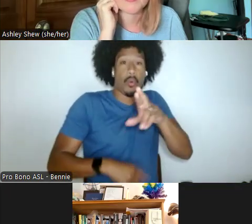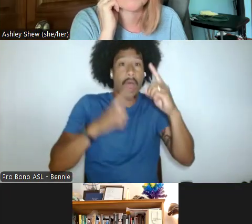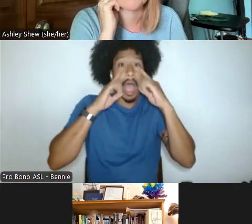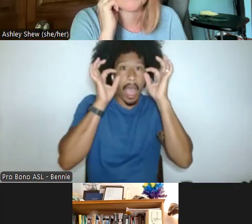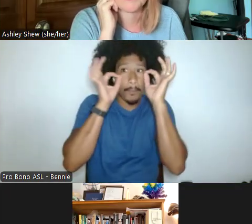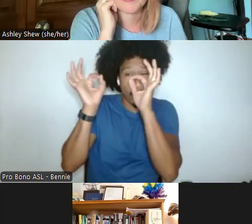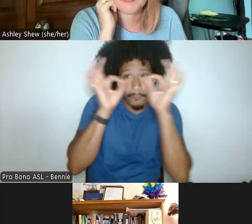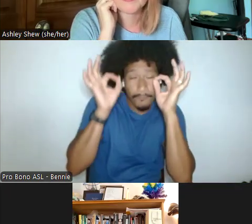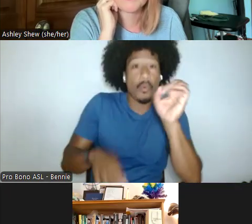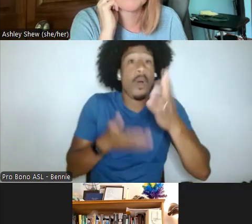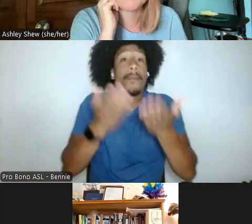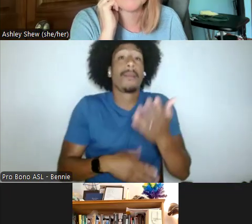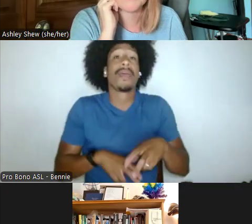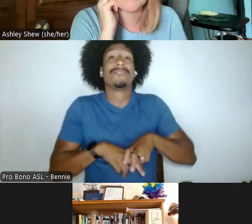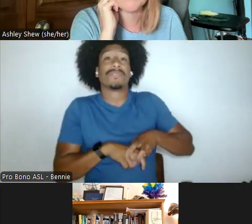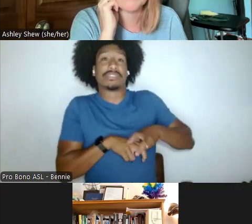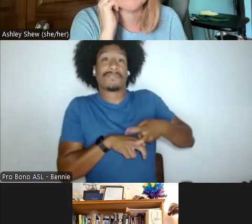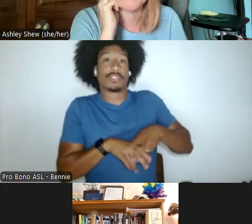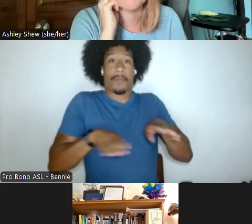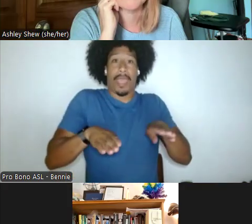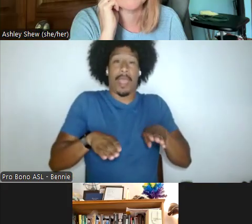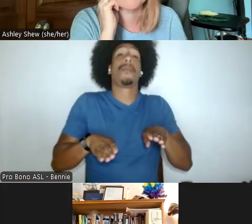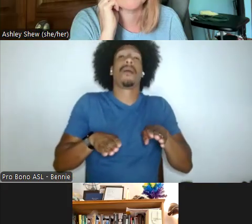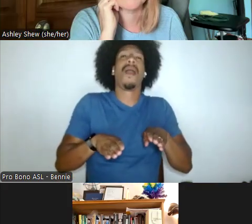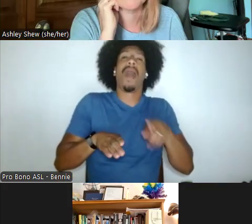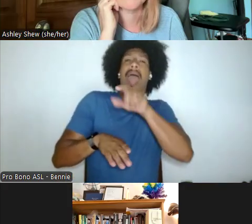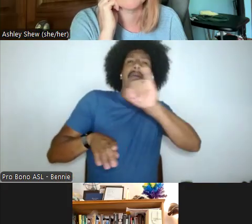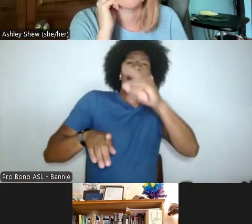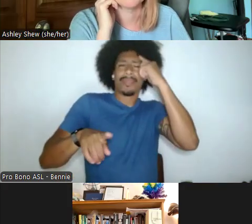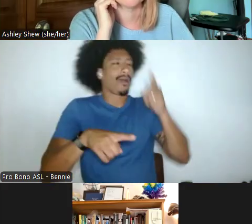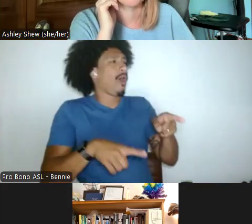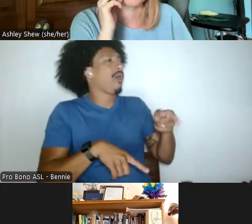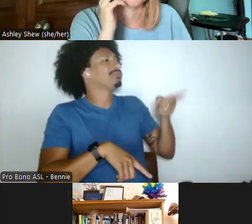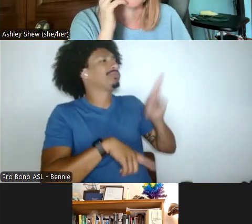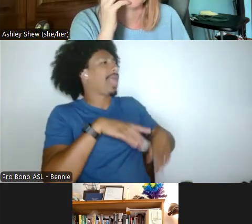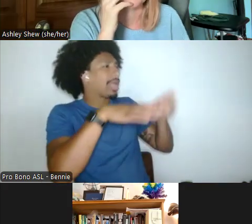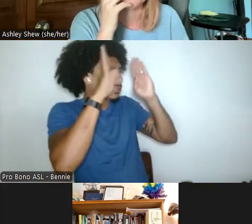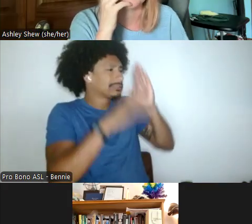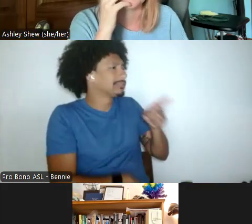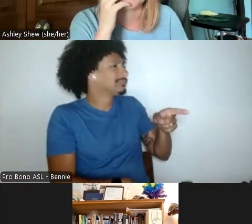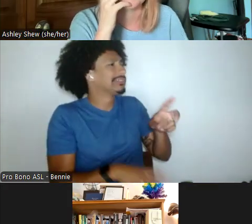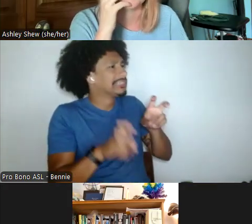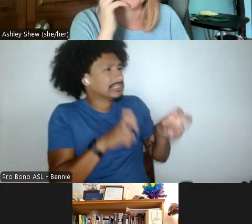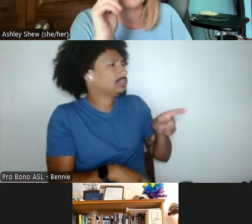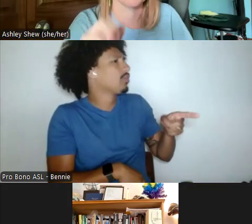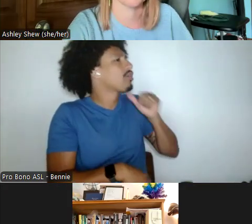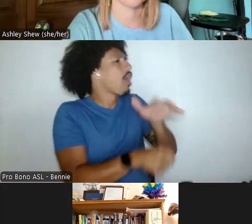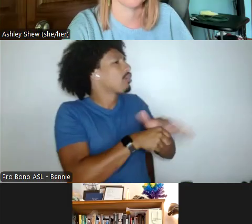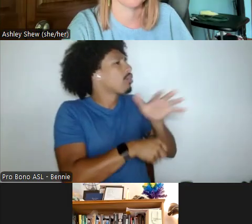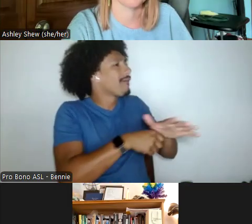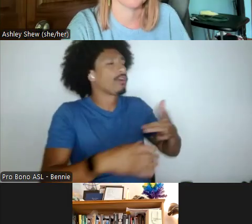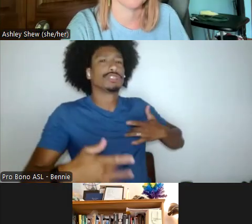fidgeting behaviors get seen as inattention or lack of concern in spaces where